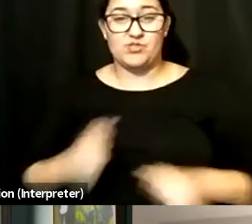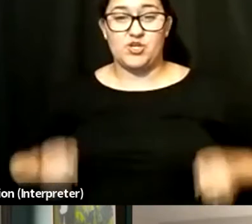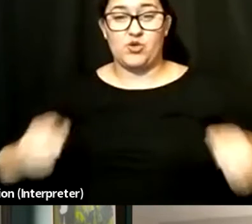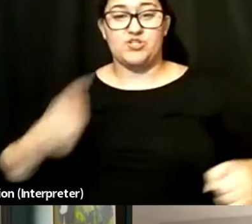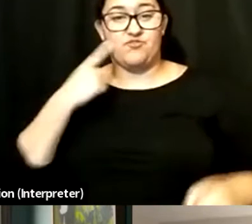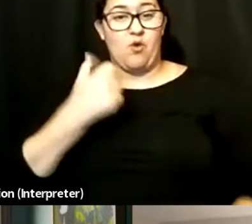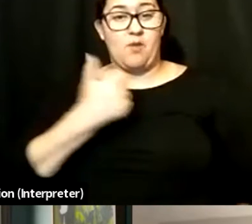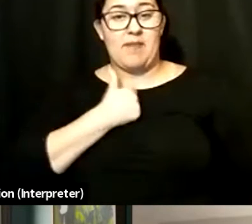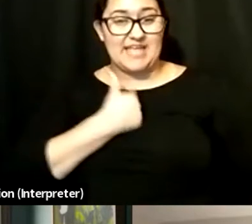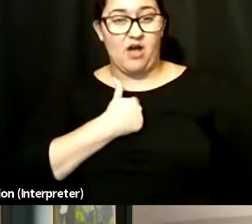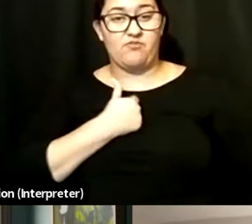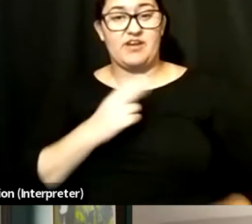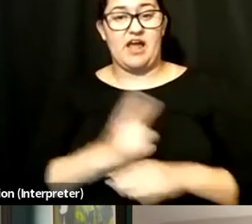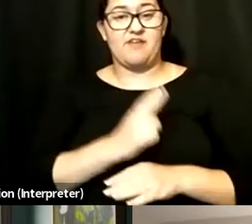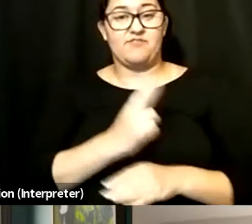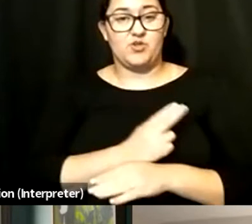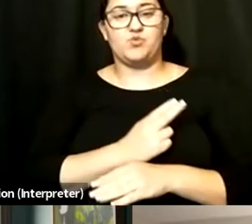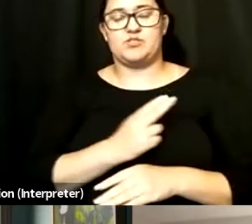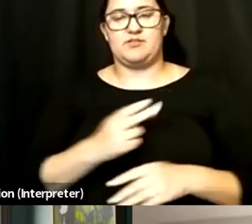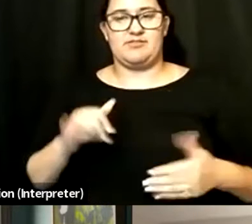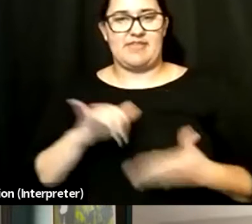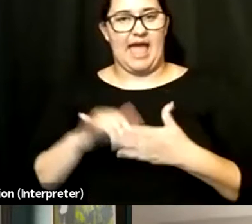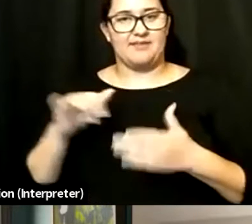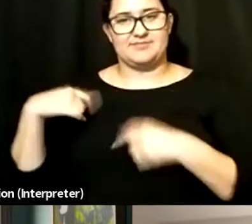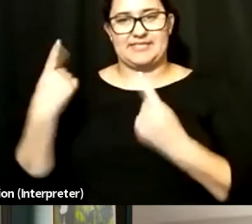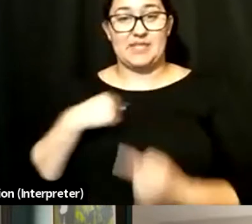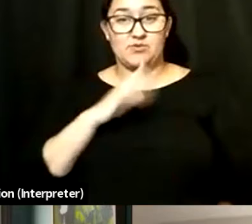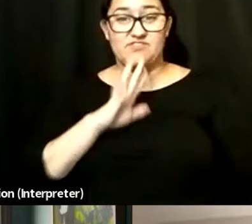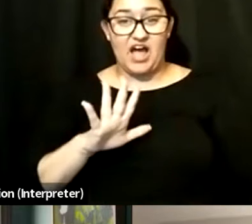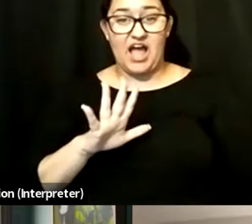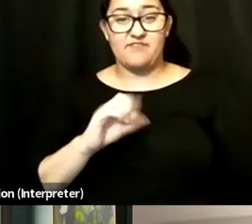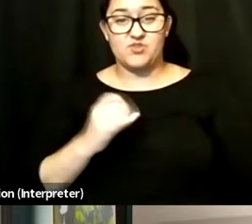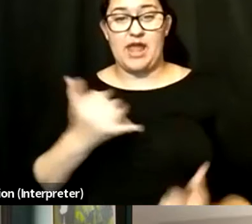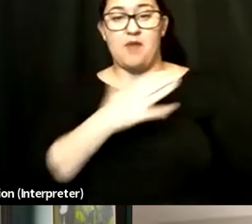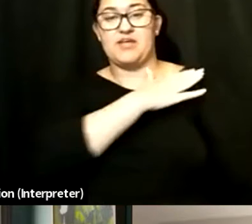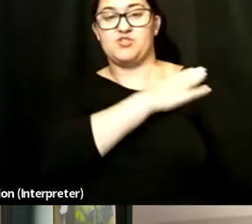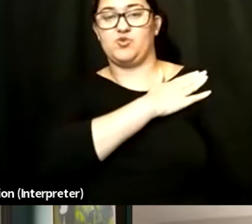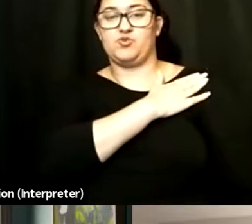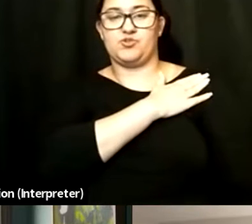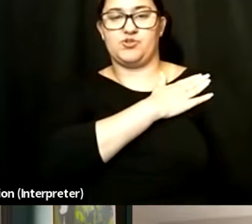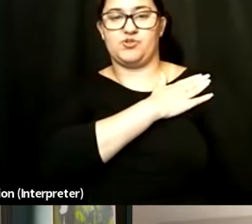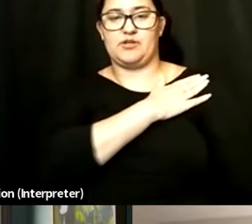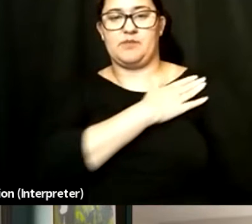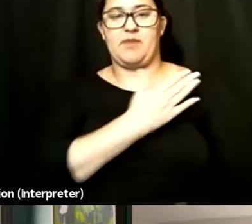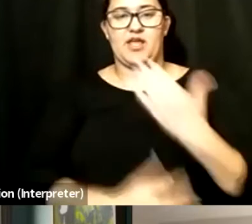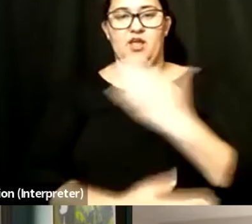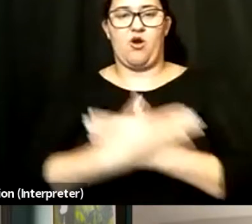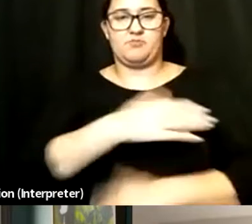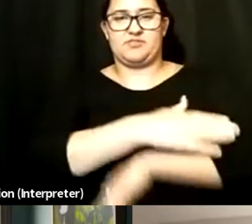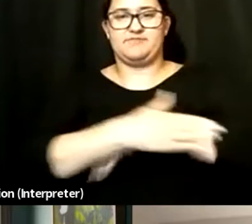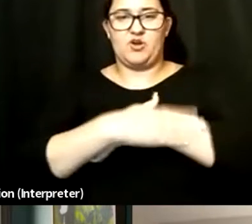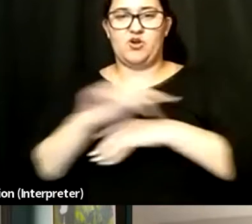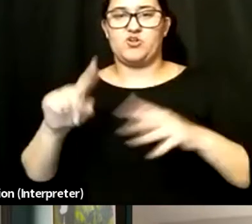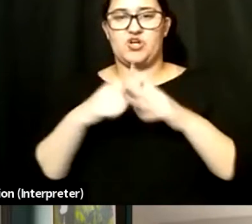shoulders to hold up my body weight since I was 5. And so now my shoulders and arms and forearms are deteriorating